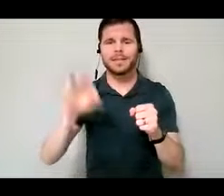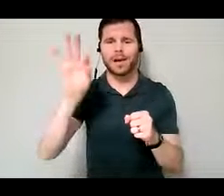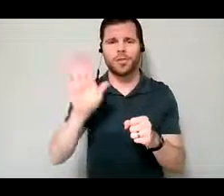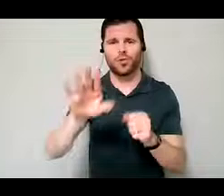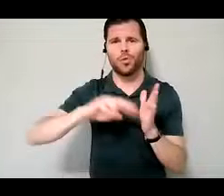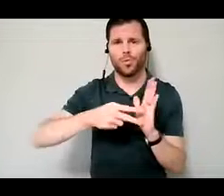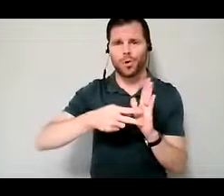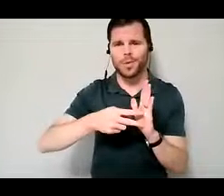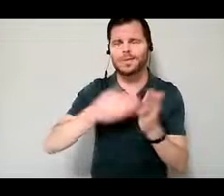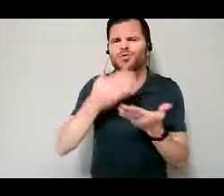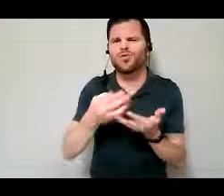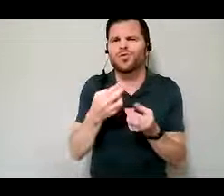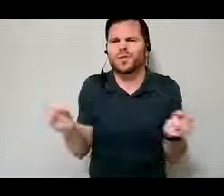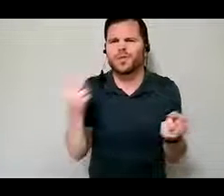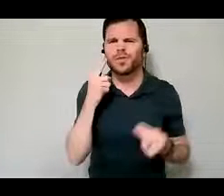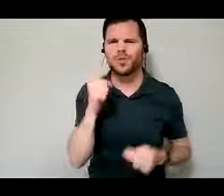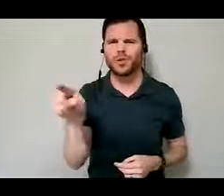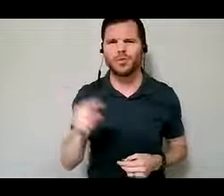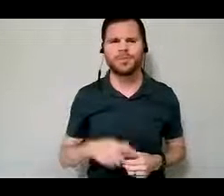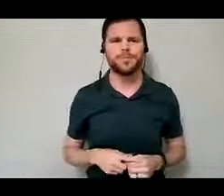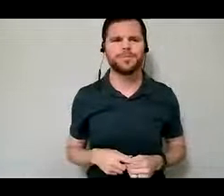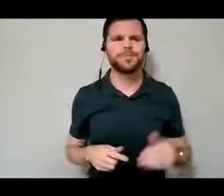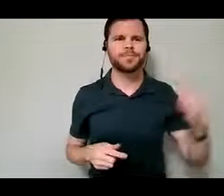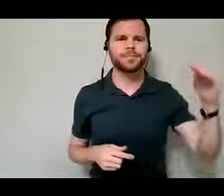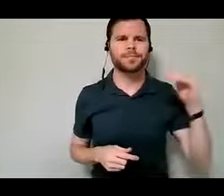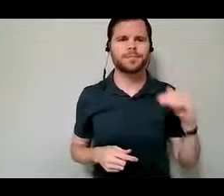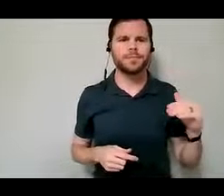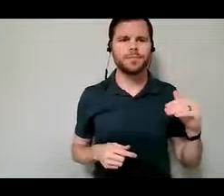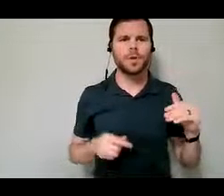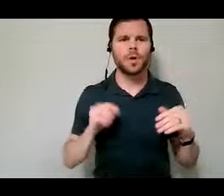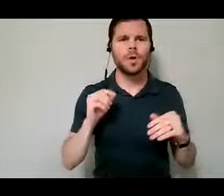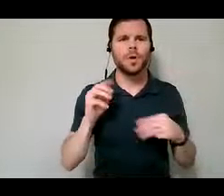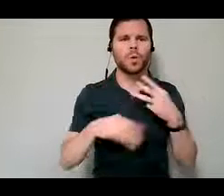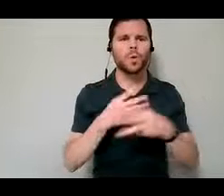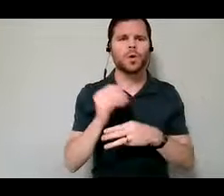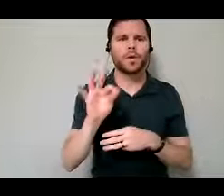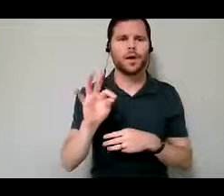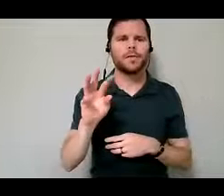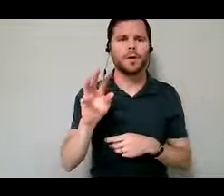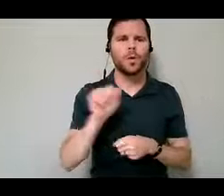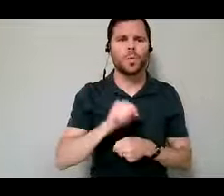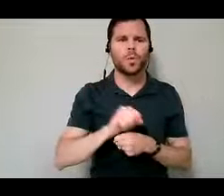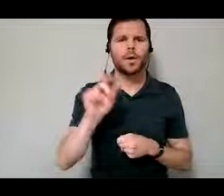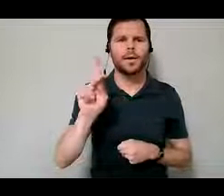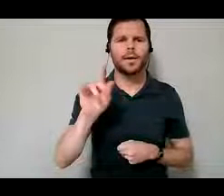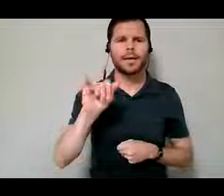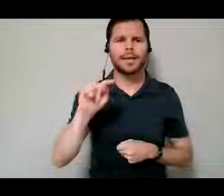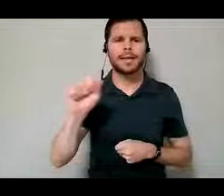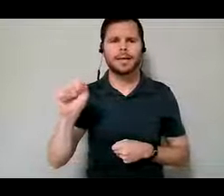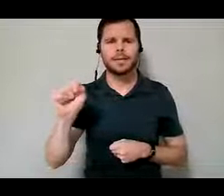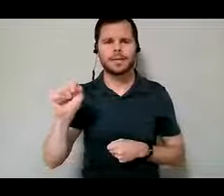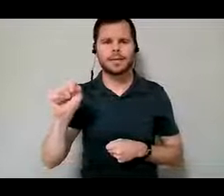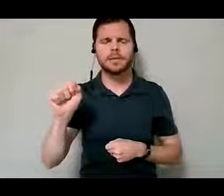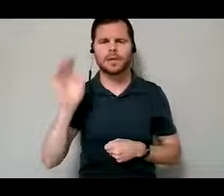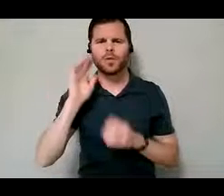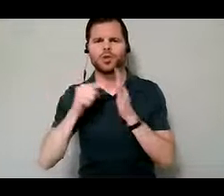resource. And then the World of Work kits, I have a sample in the next slide, so I'll get to that there. And then I want to mention, and it may have been mentioned